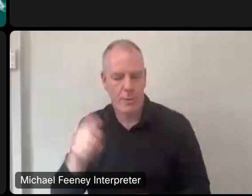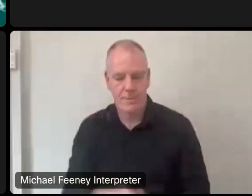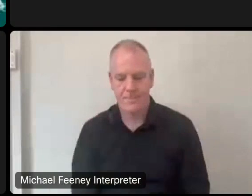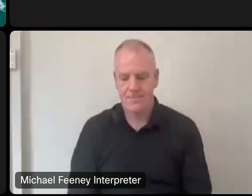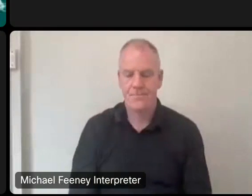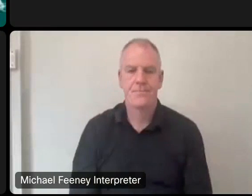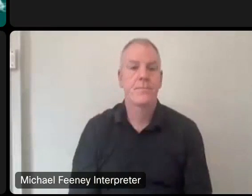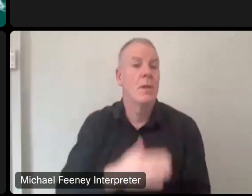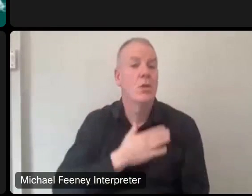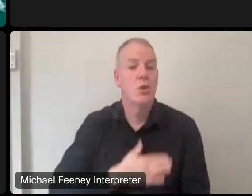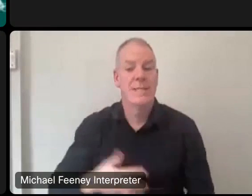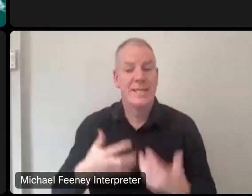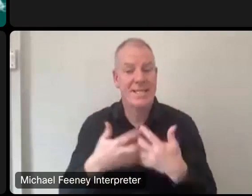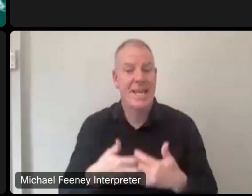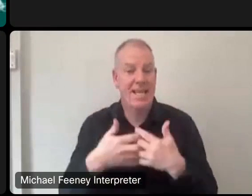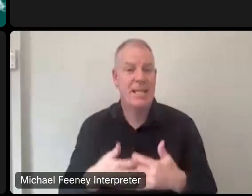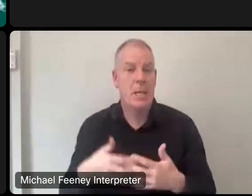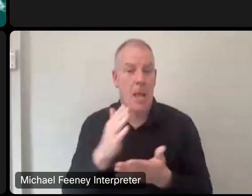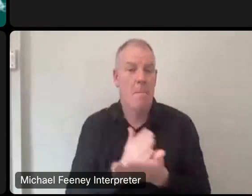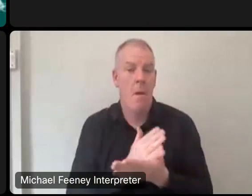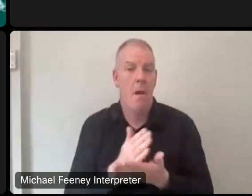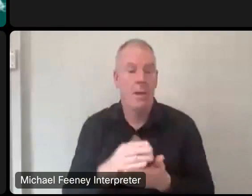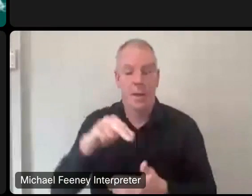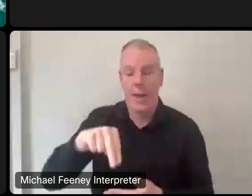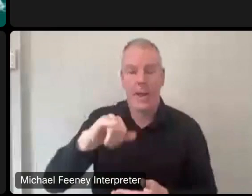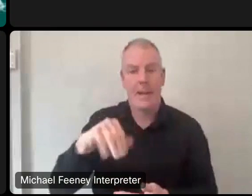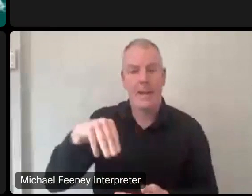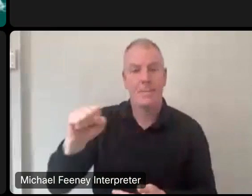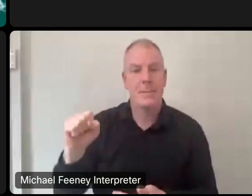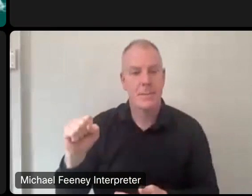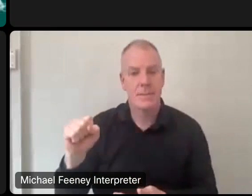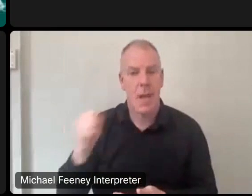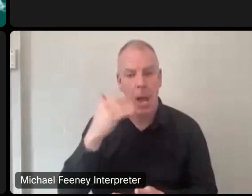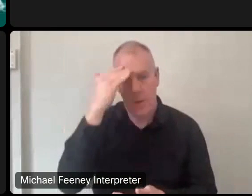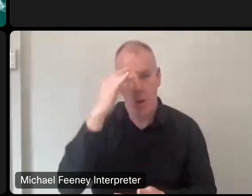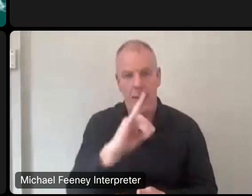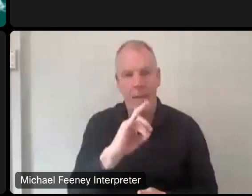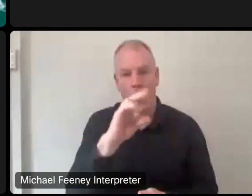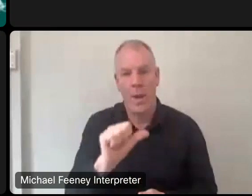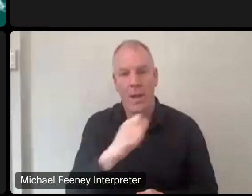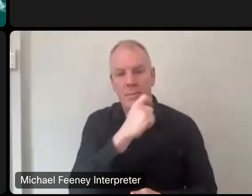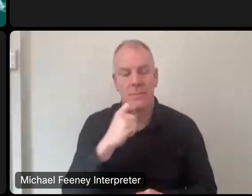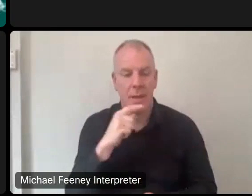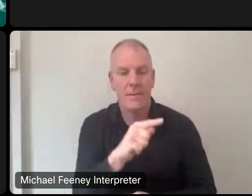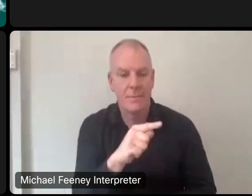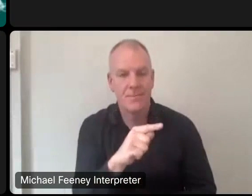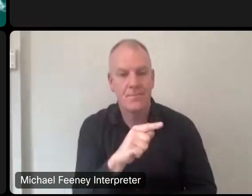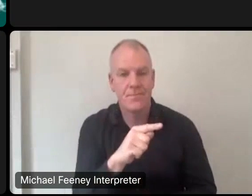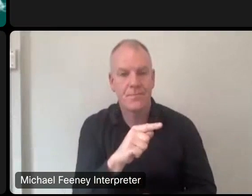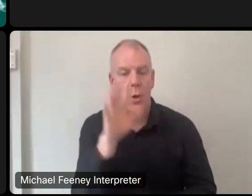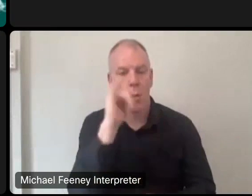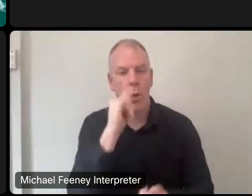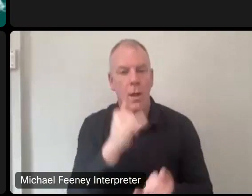suppose just from the technical piece with regards to the NIMS piece, I know that HICWA colleagues have said that there likely be